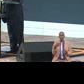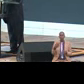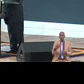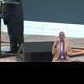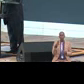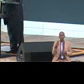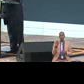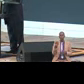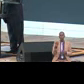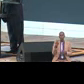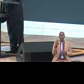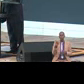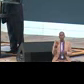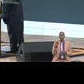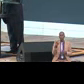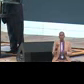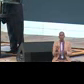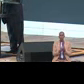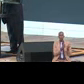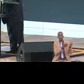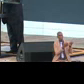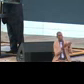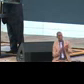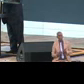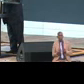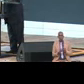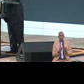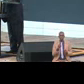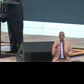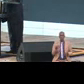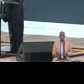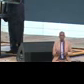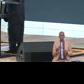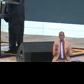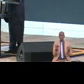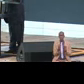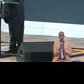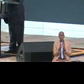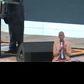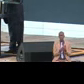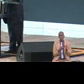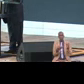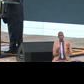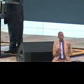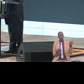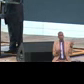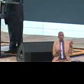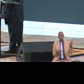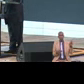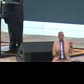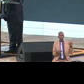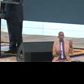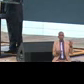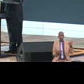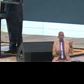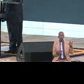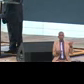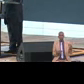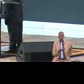that pulls everyone down. There is the law of gravity that pulls every